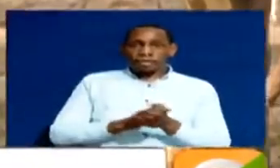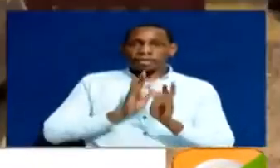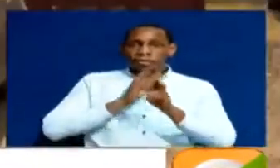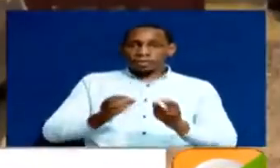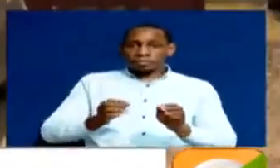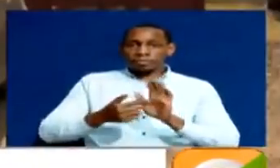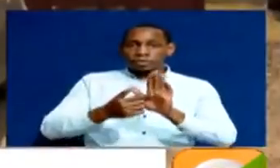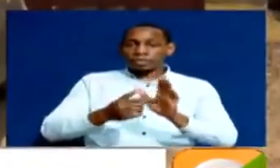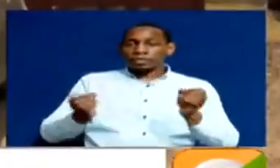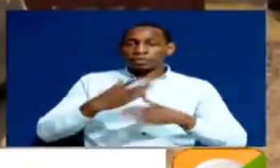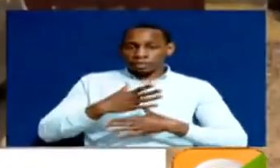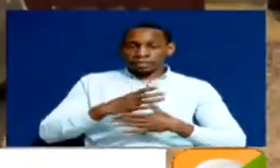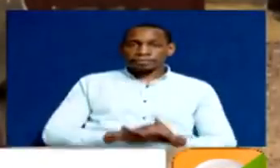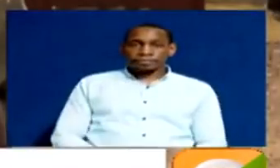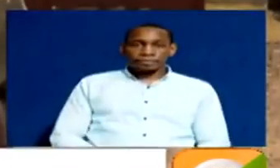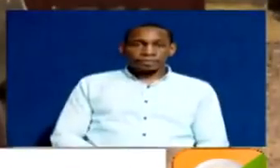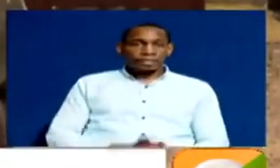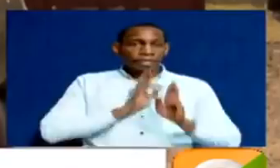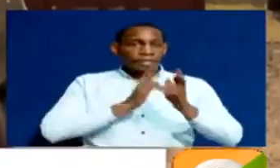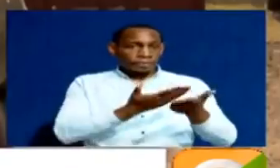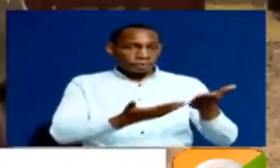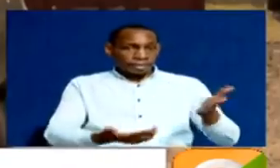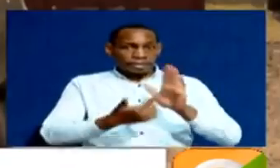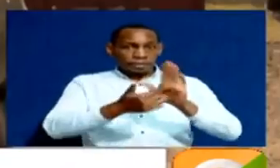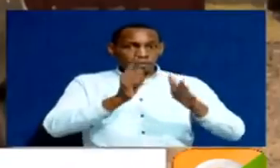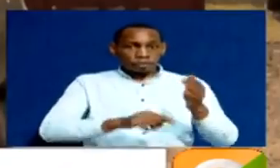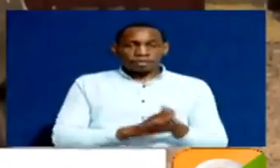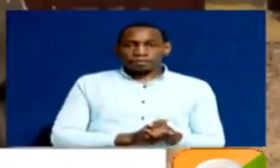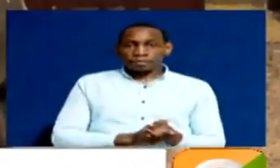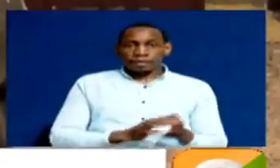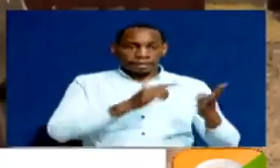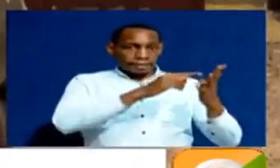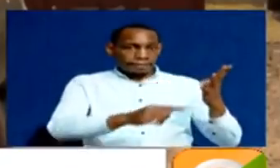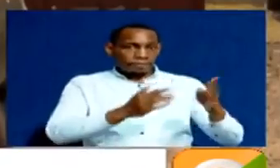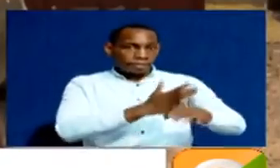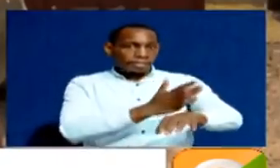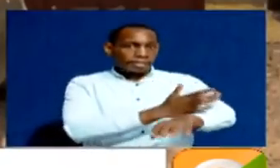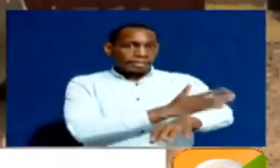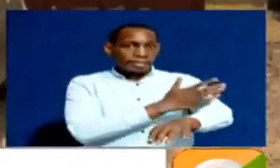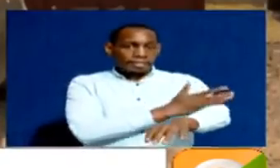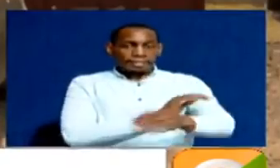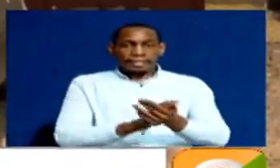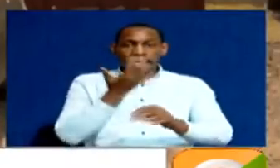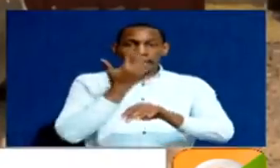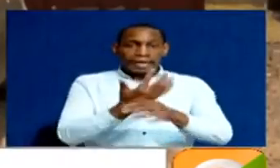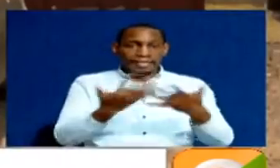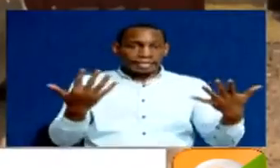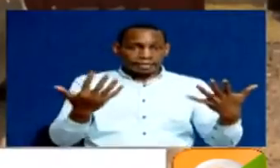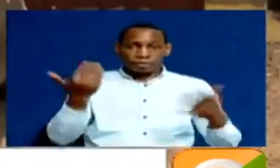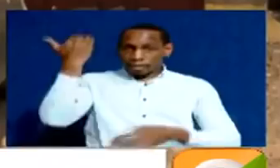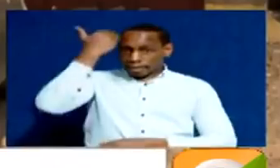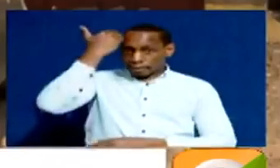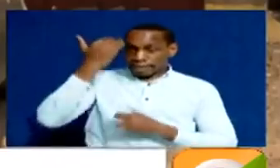details of the attack. Yona hiyo report inasema wali injury ya blunt object